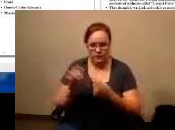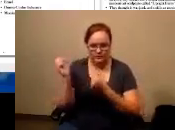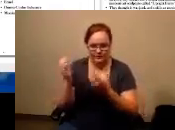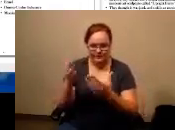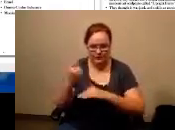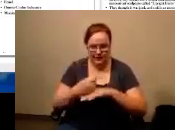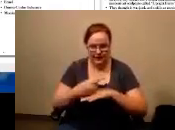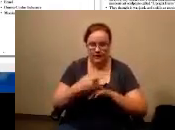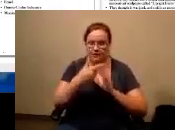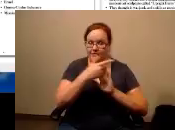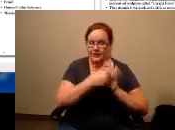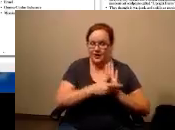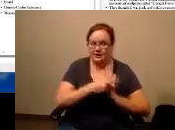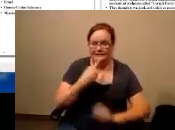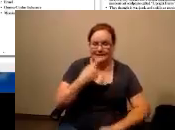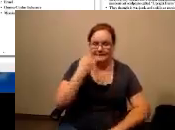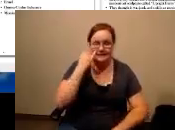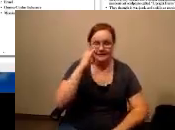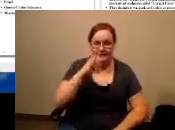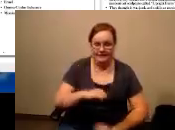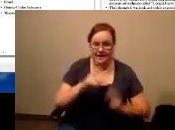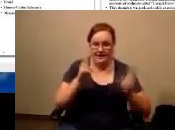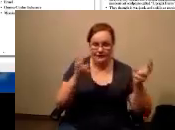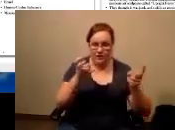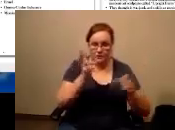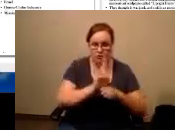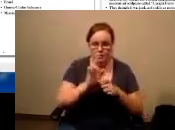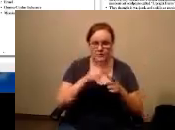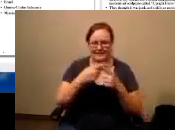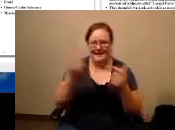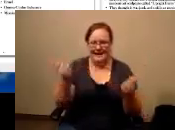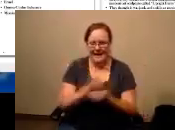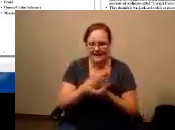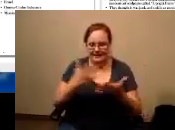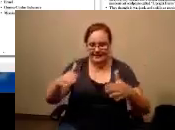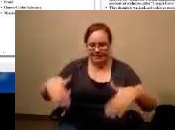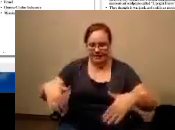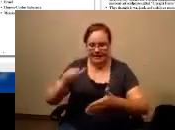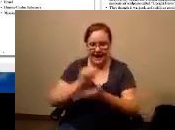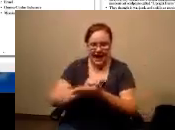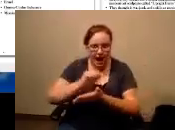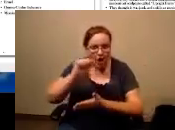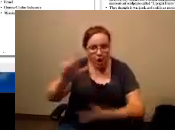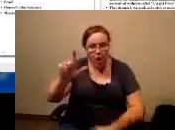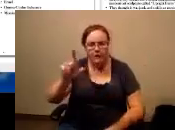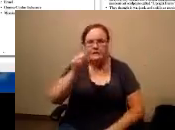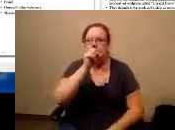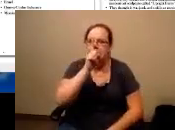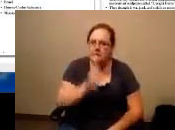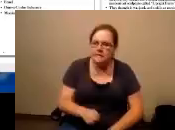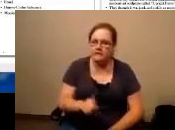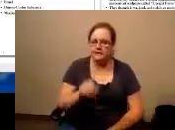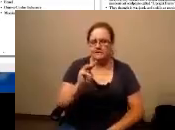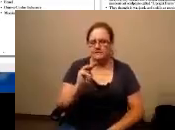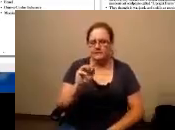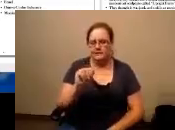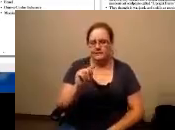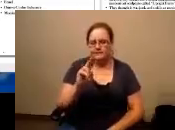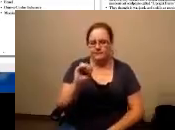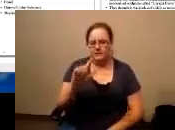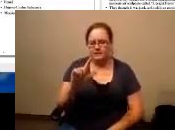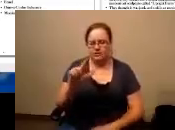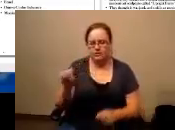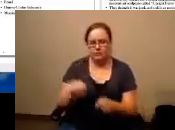phrase is used, then any late delivery at all is a material breach. Even